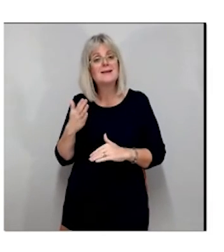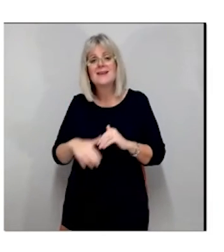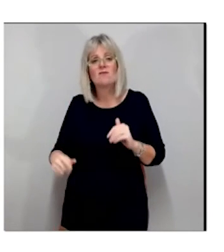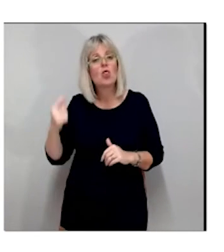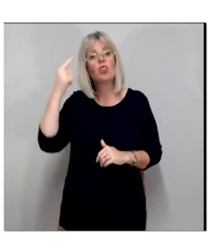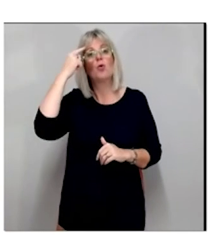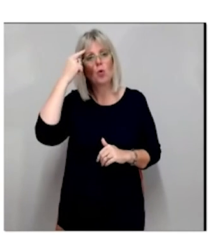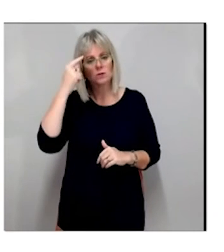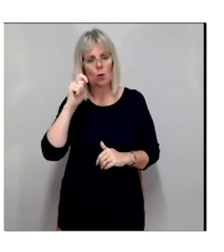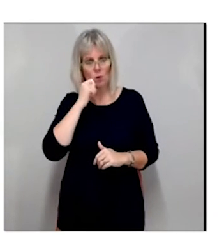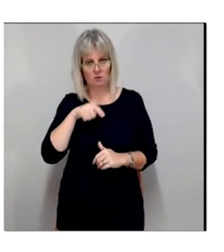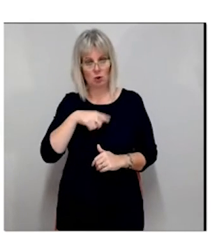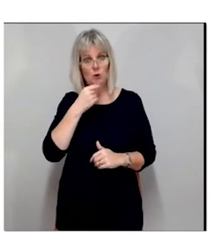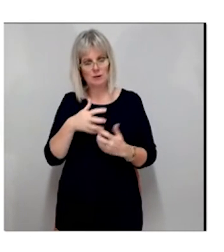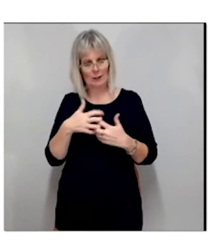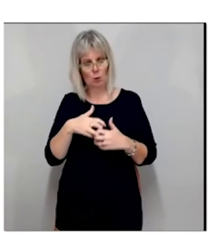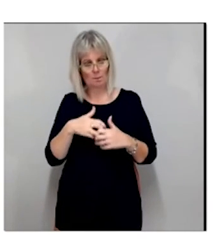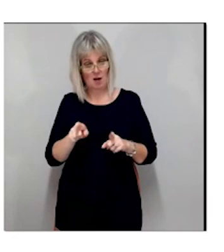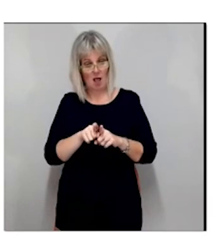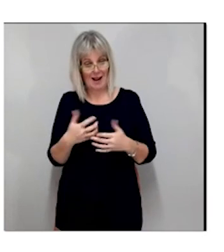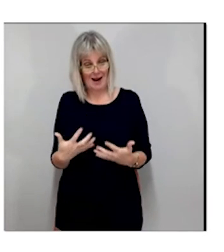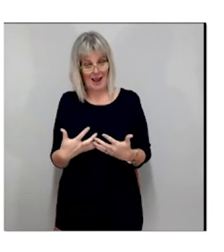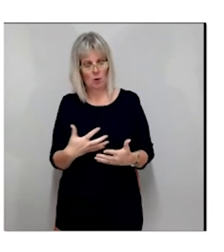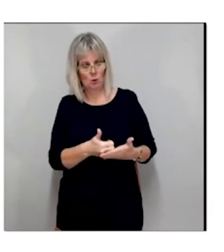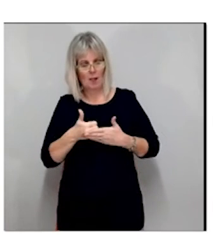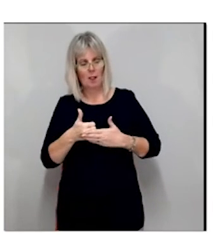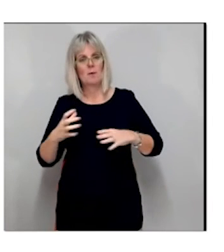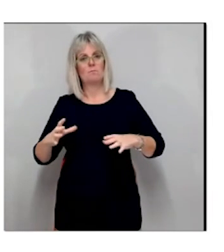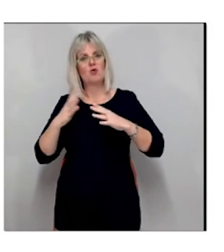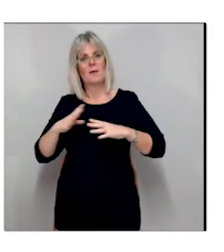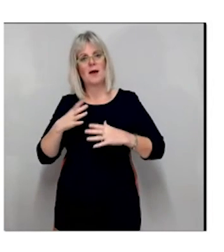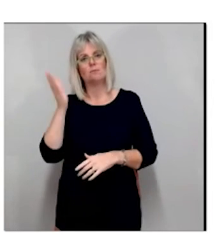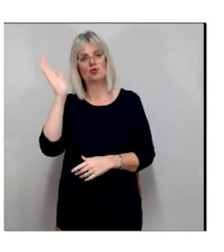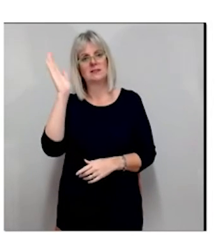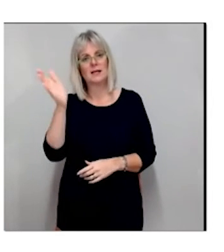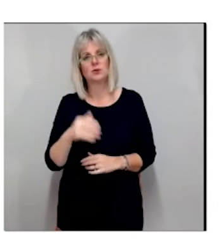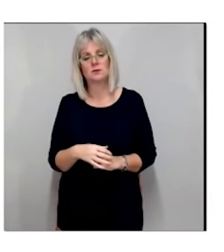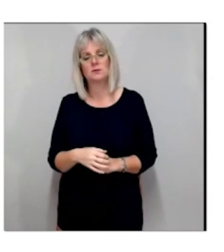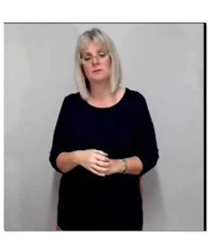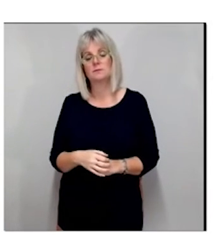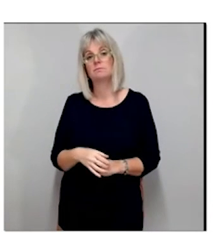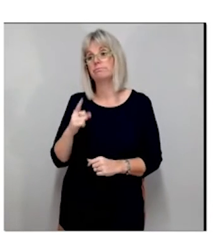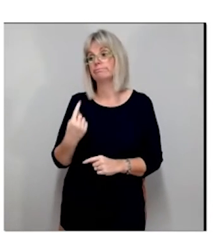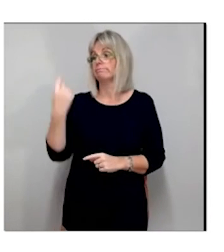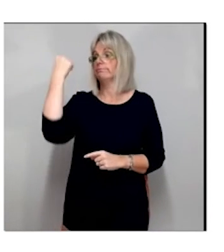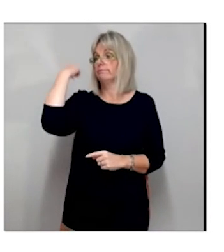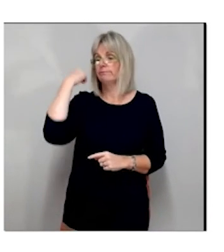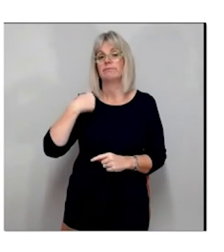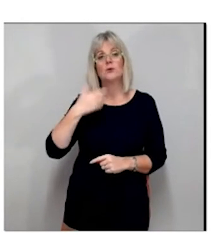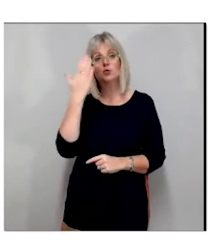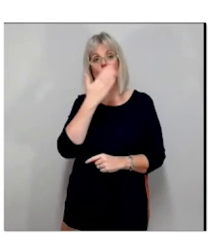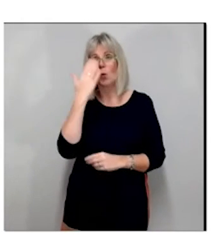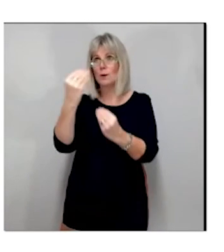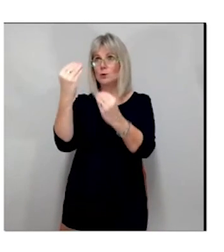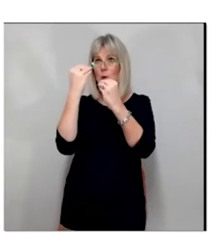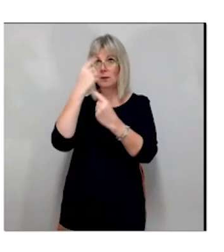and deliver this presentation. Whilst at school, I was taught by a number of visually impaired teachers, and I often think